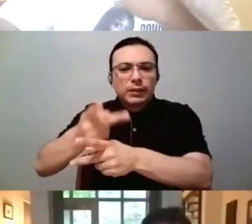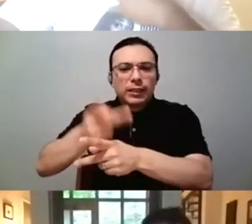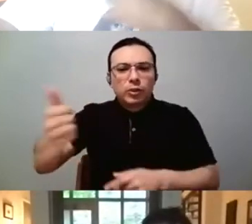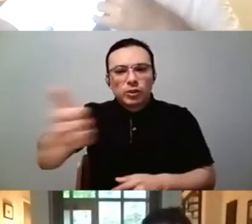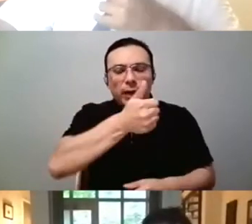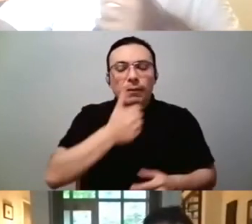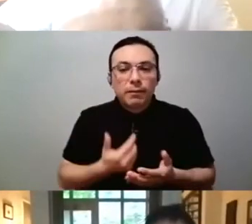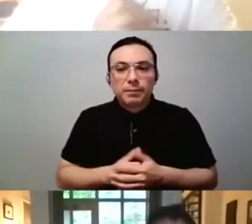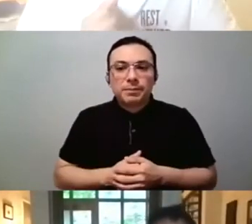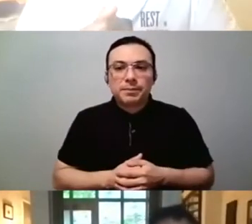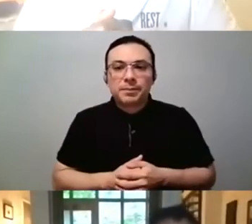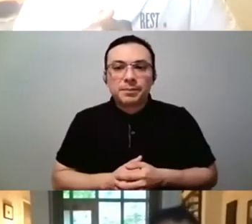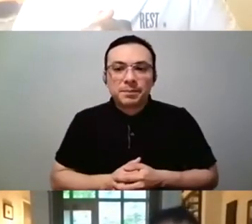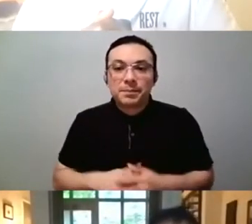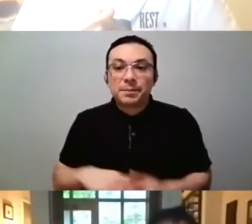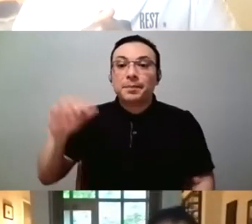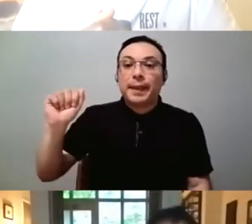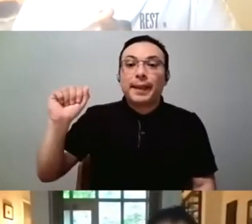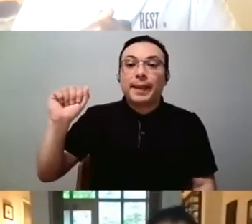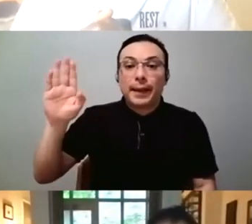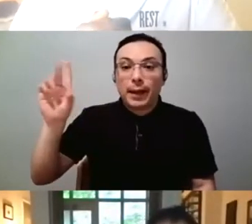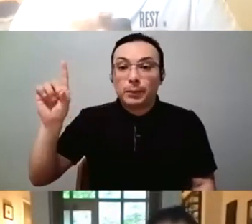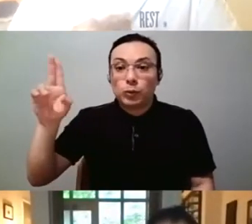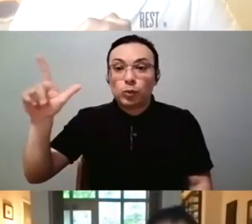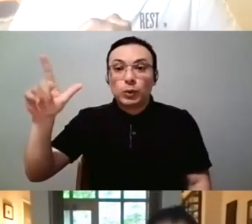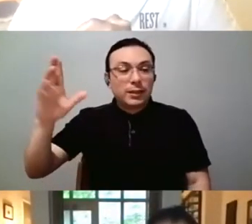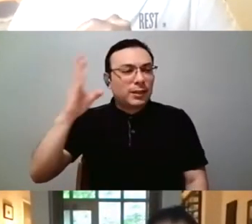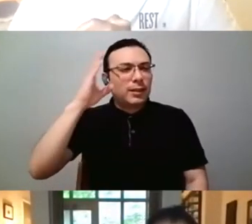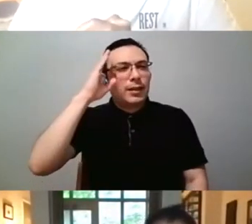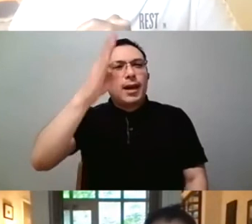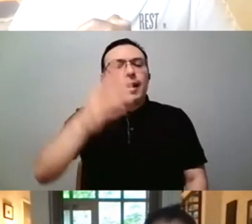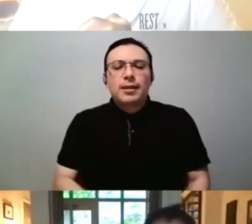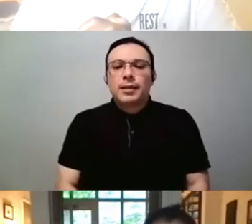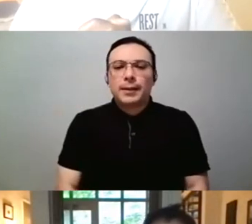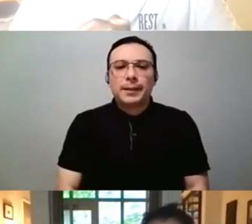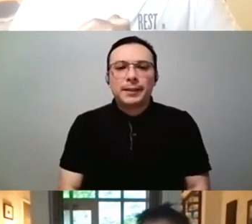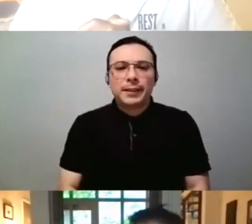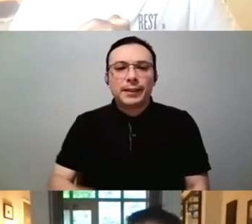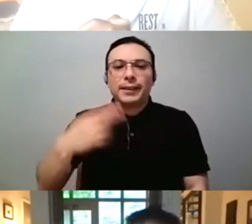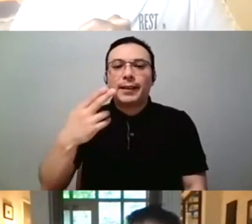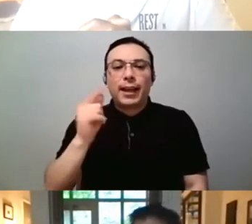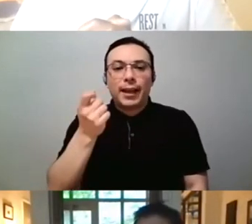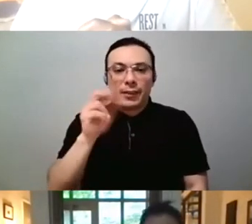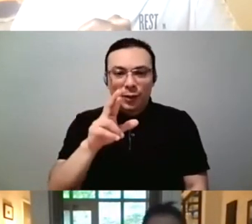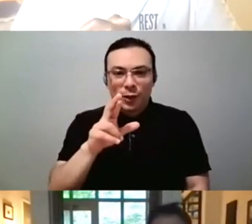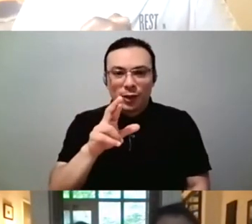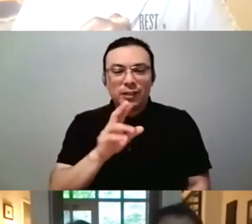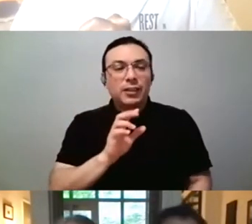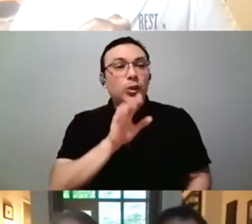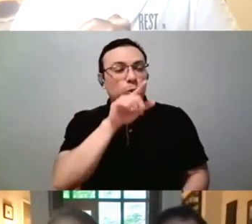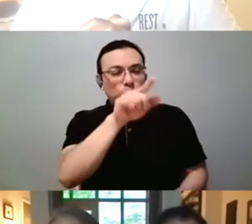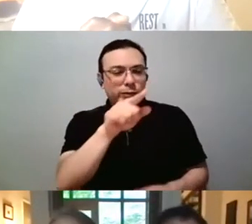Hi, everyone. Thank Thank you, Heather, for your beautiful facilitation.